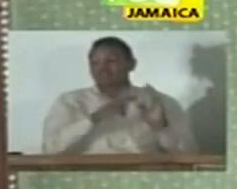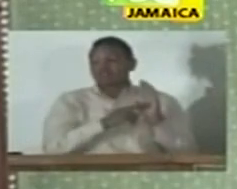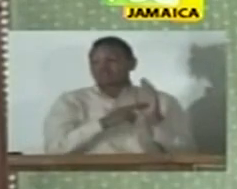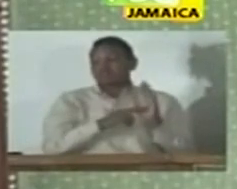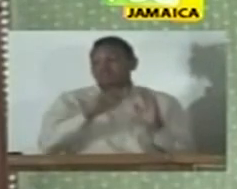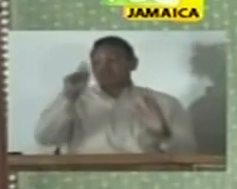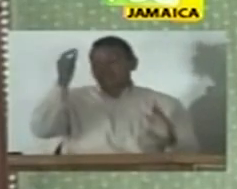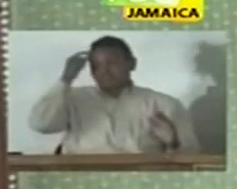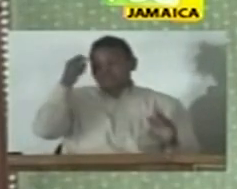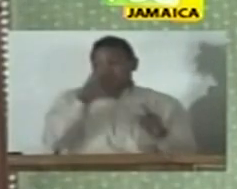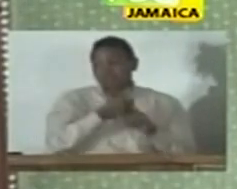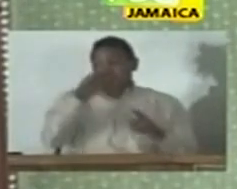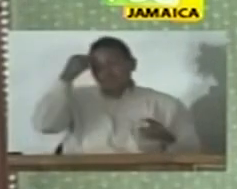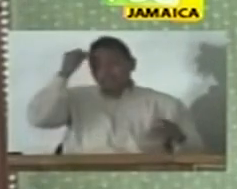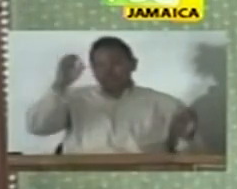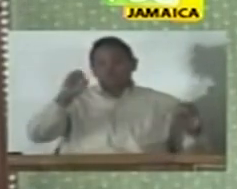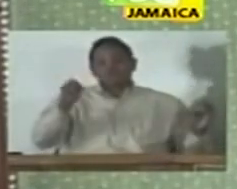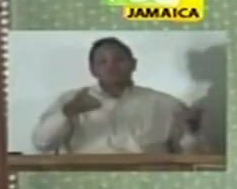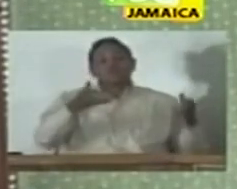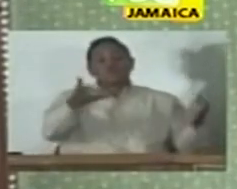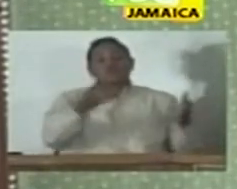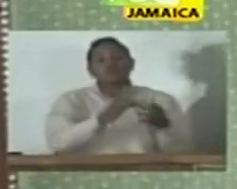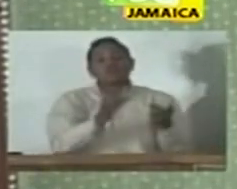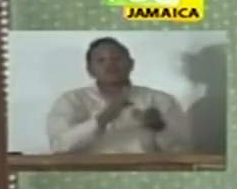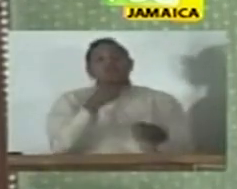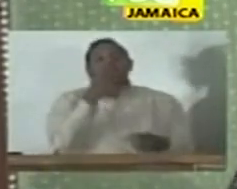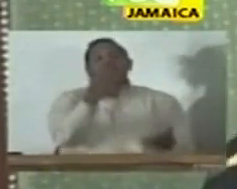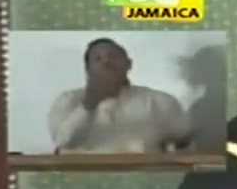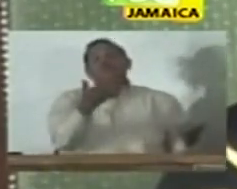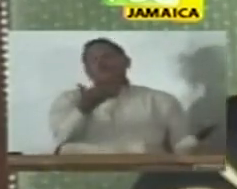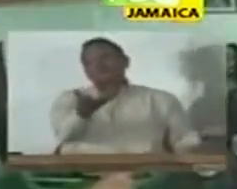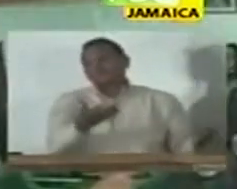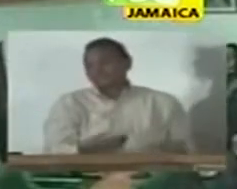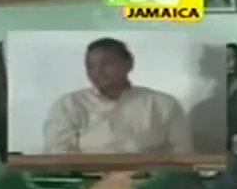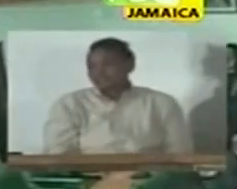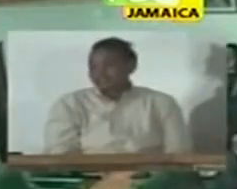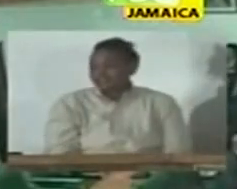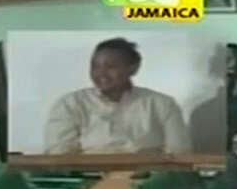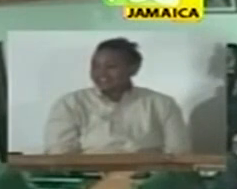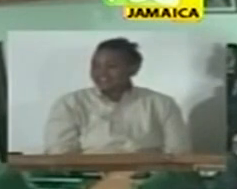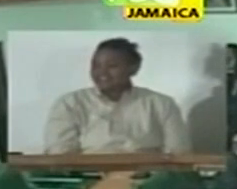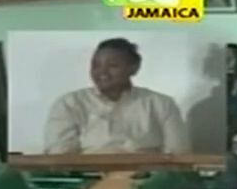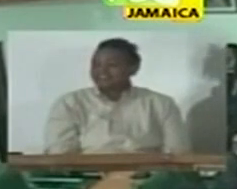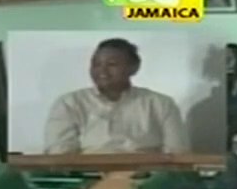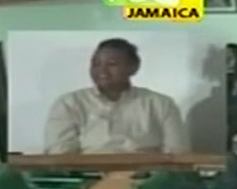are taking any objections. So go on, talk and say anything you want to say. Thank you, Mr. President.